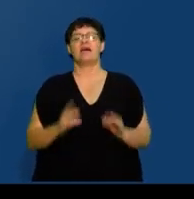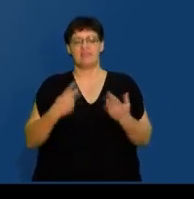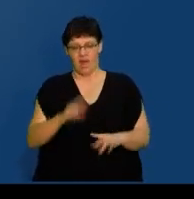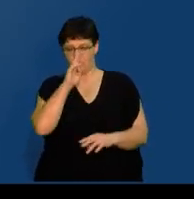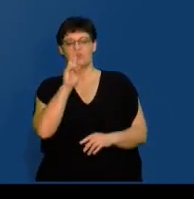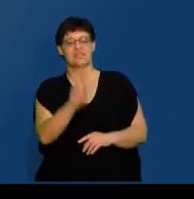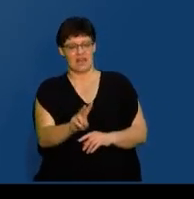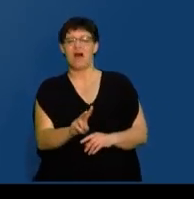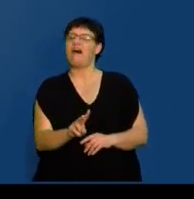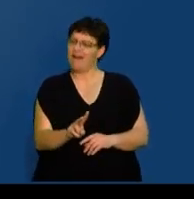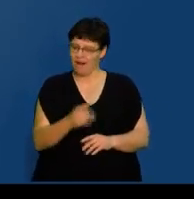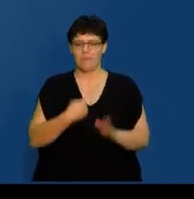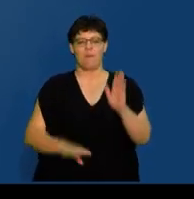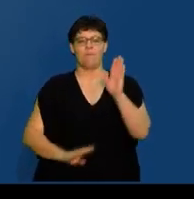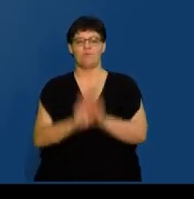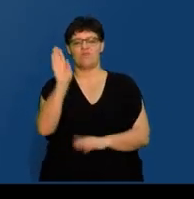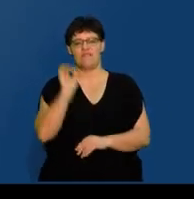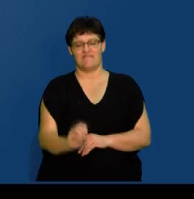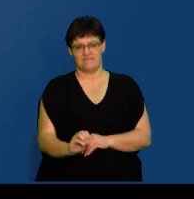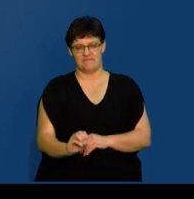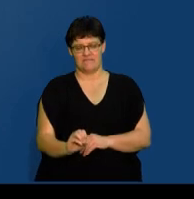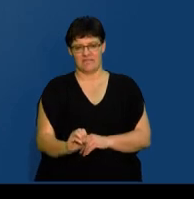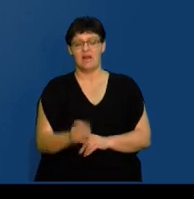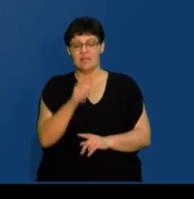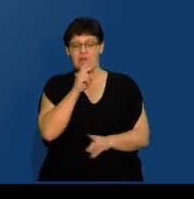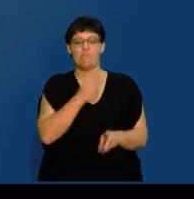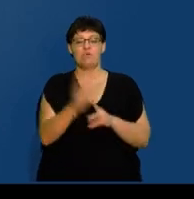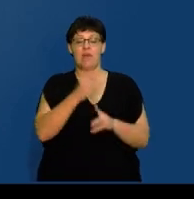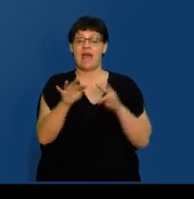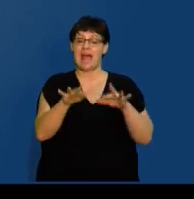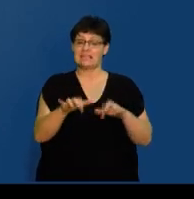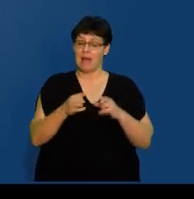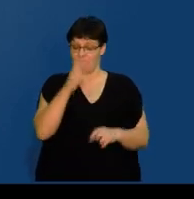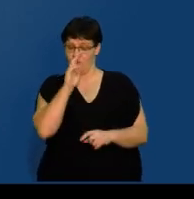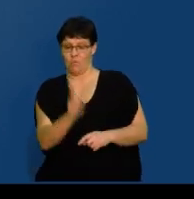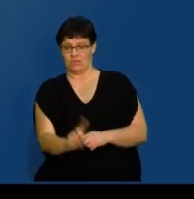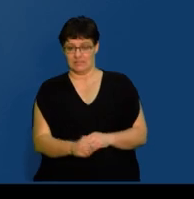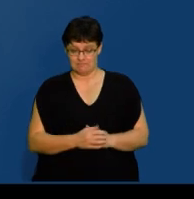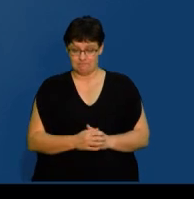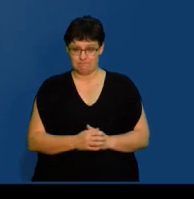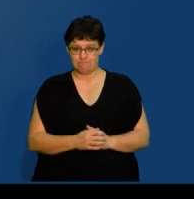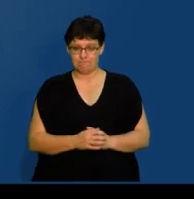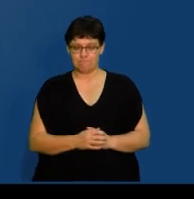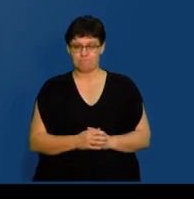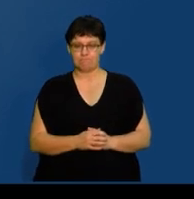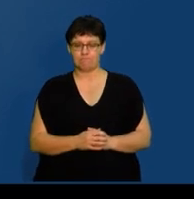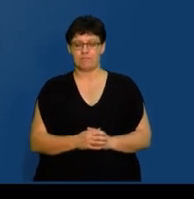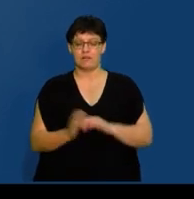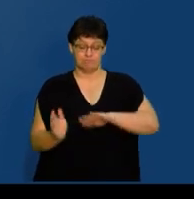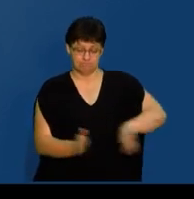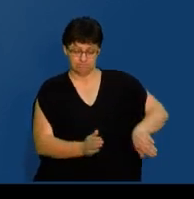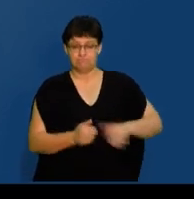see that you start improving. And that is what preparing for an exam looks like. Okay, so